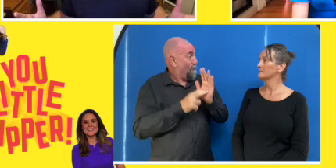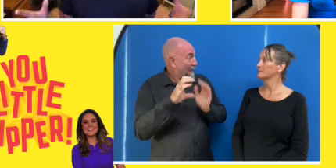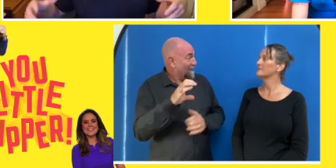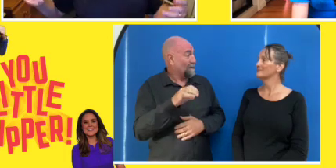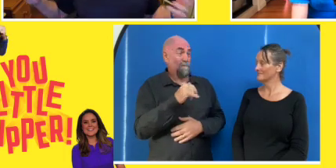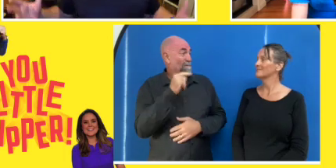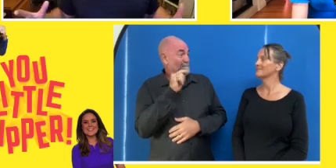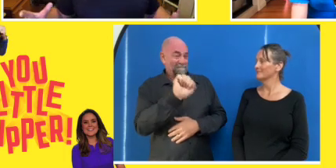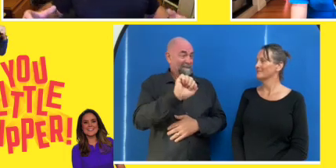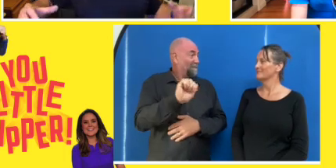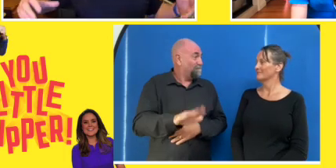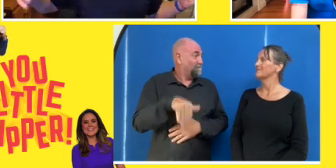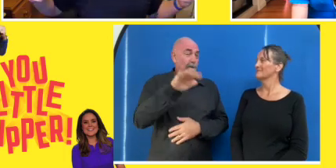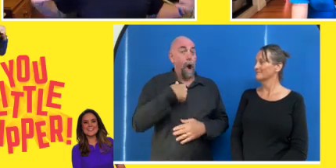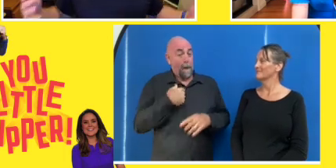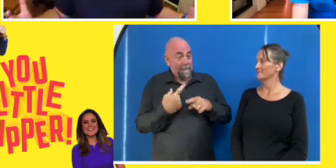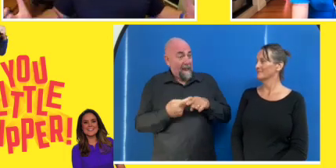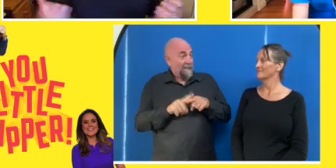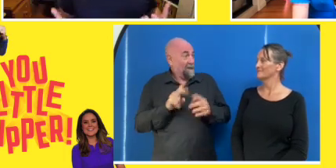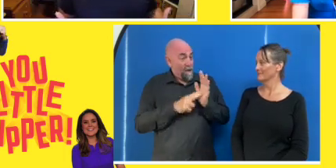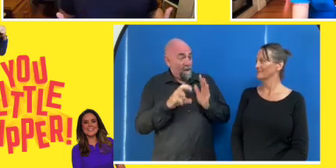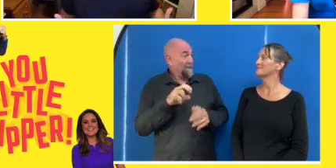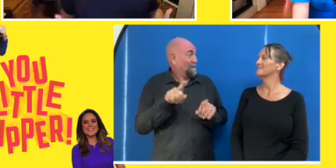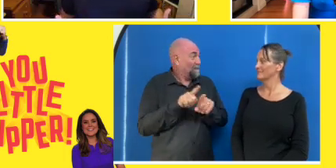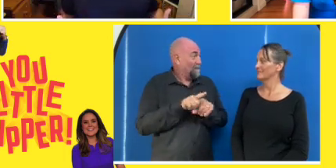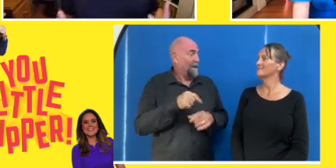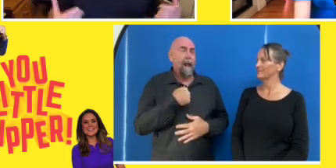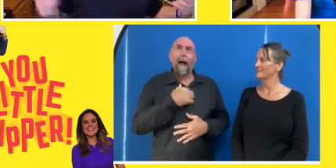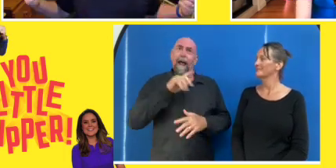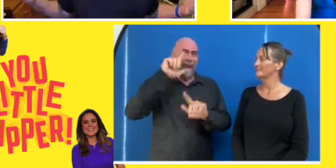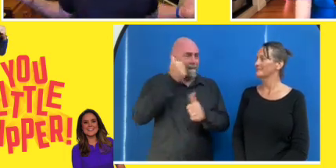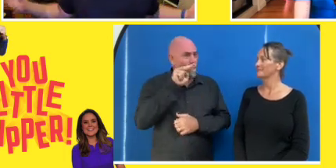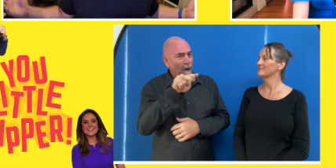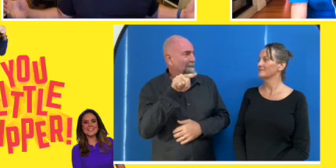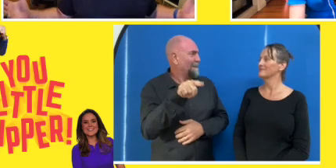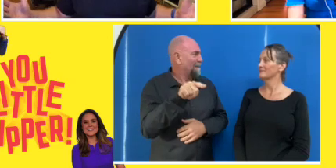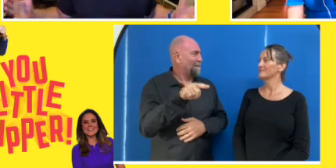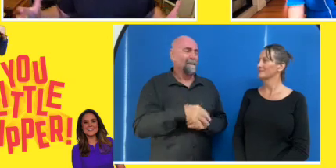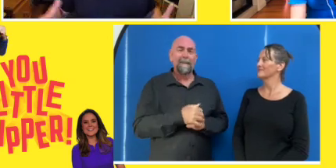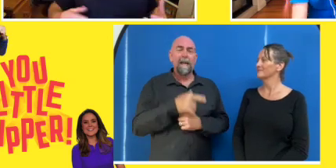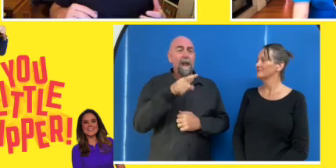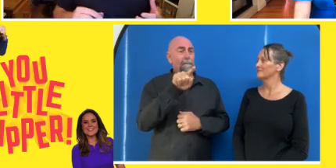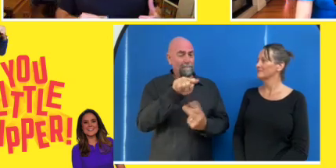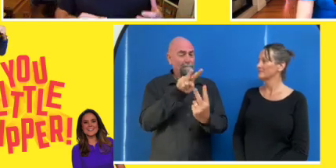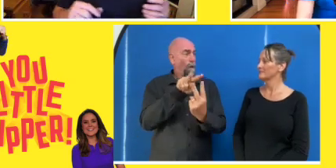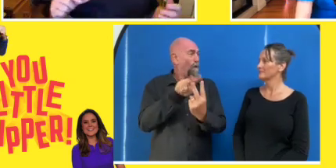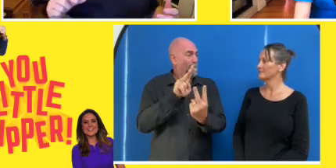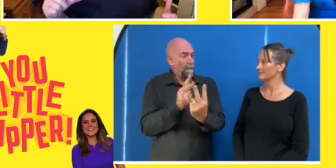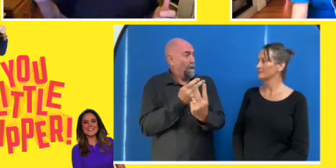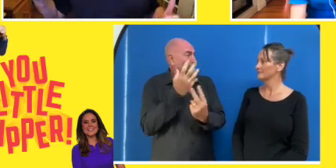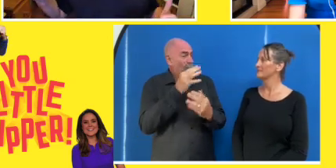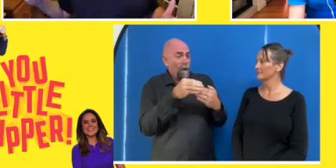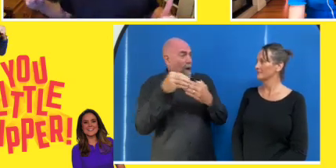what he's doing. He's a Newcastle boy. Being an Overcastrian, I love to see him hit the line. But